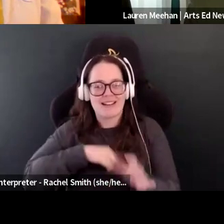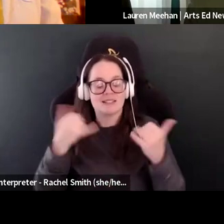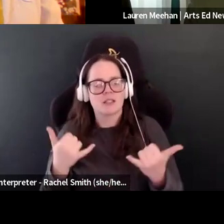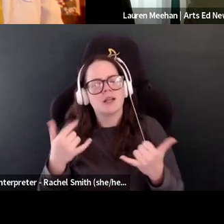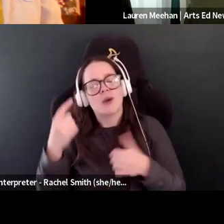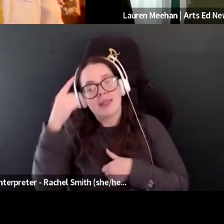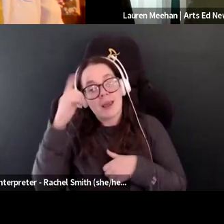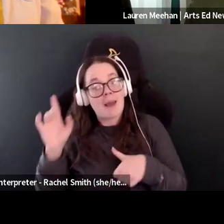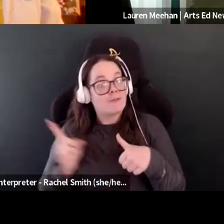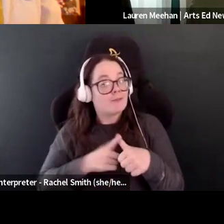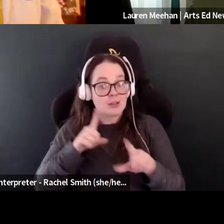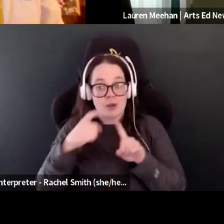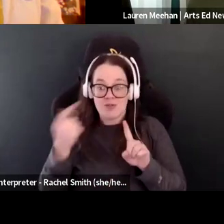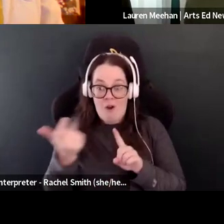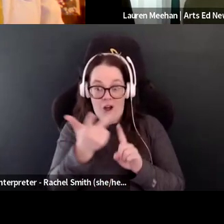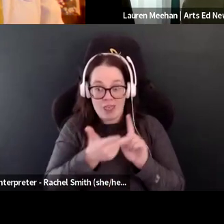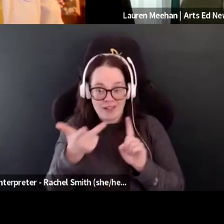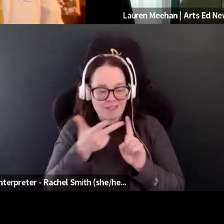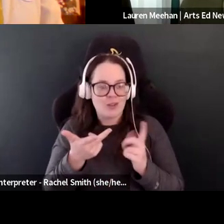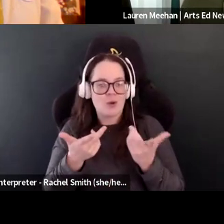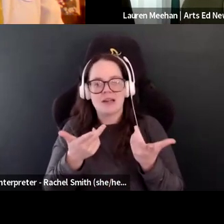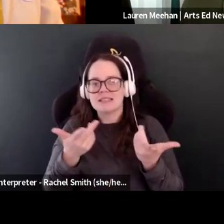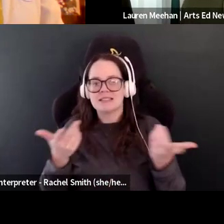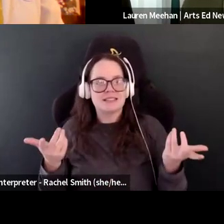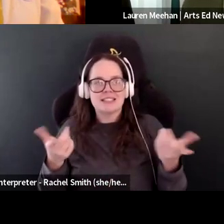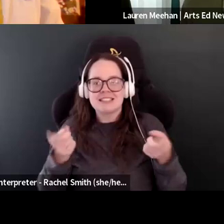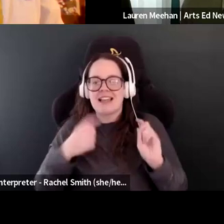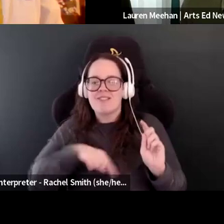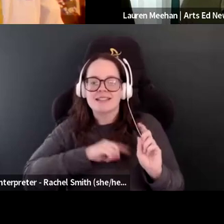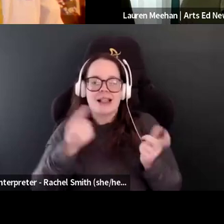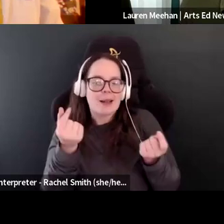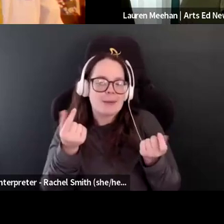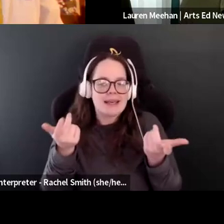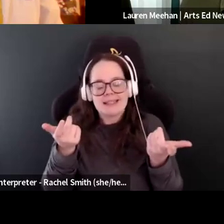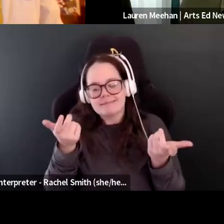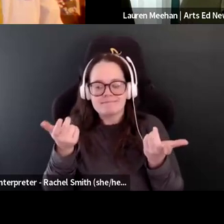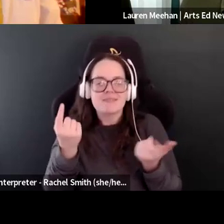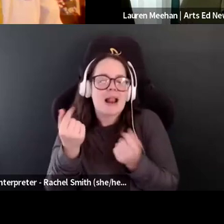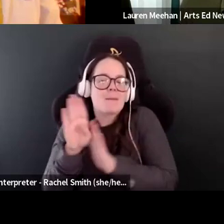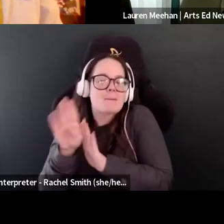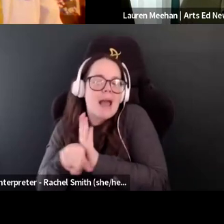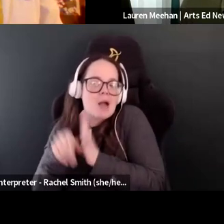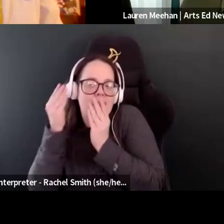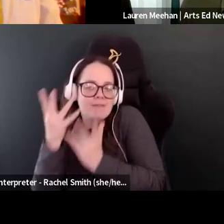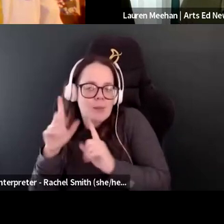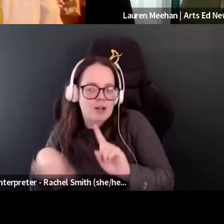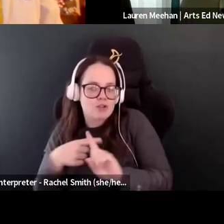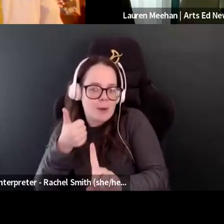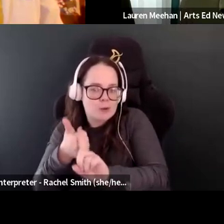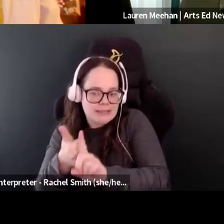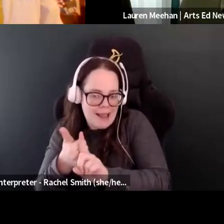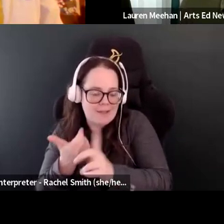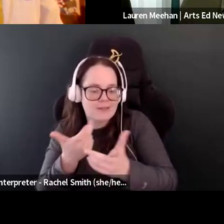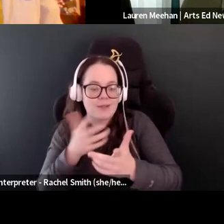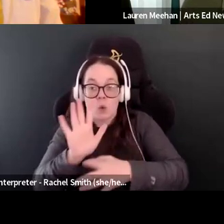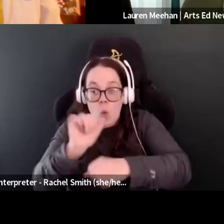question for all of you is just to give a little bit, to give us a little bit of background on yourself, the work